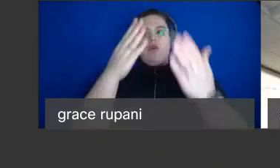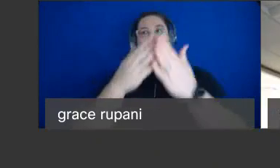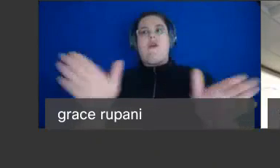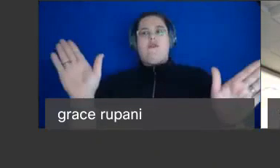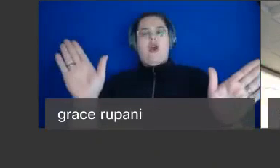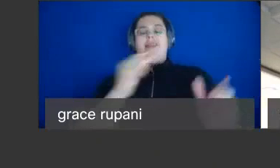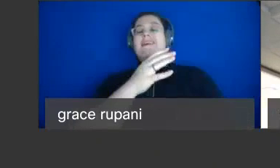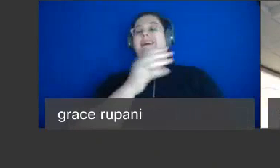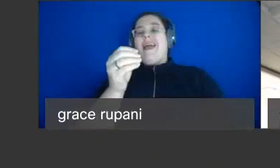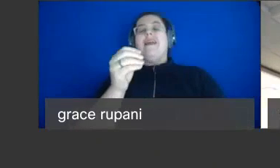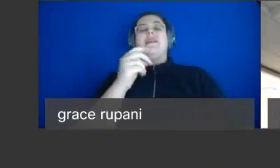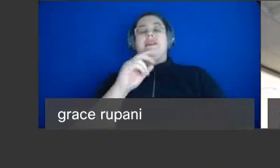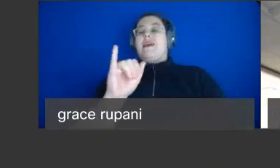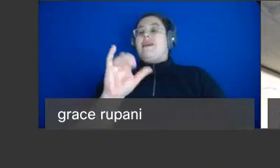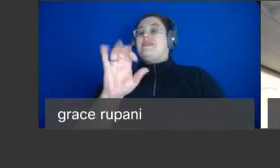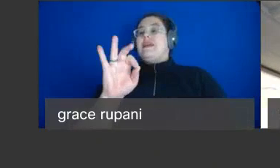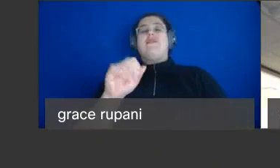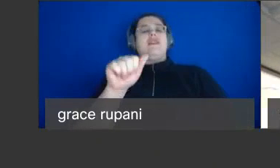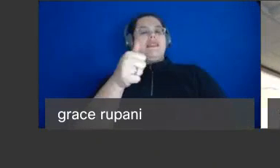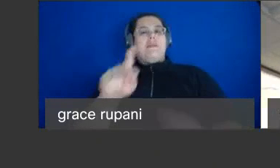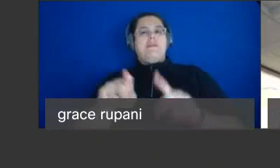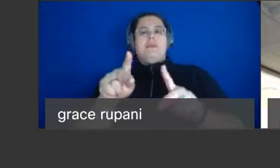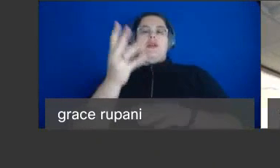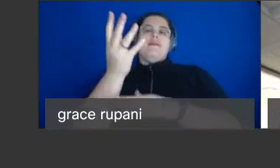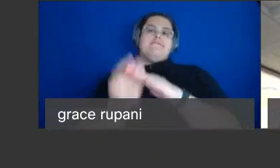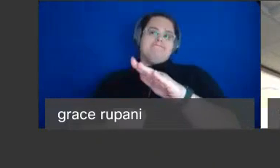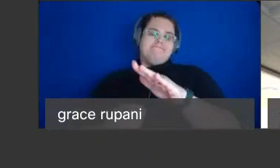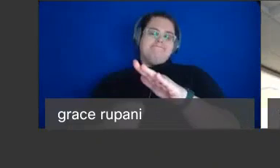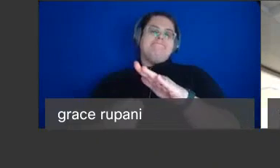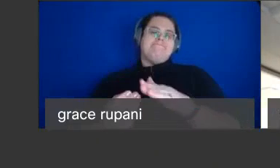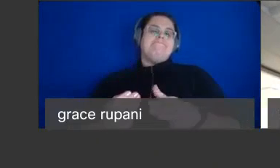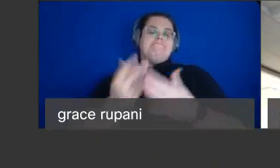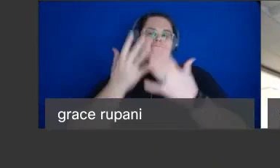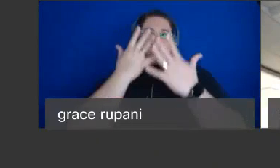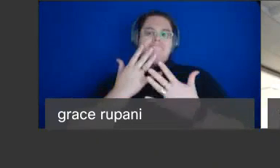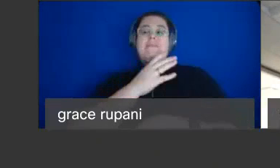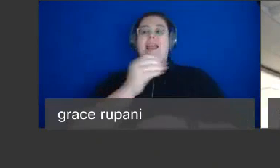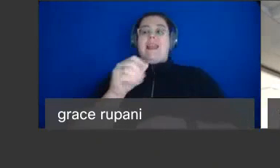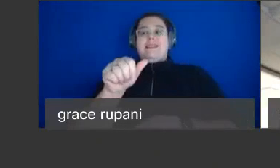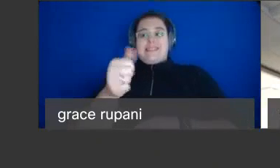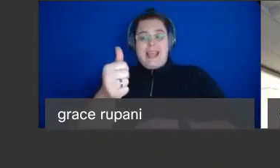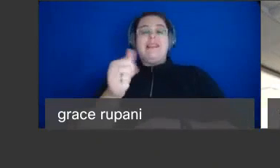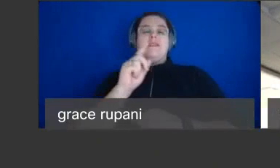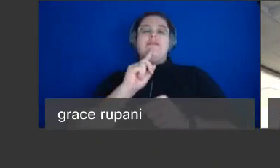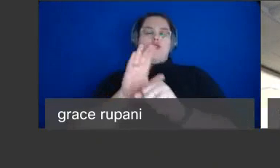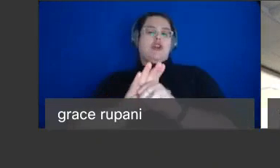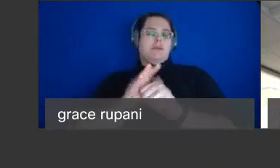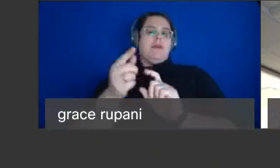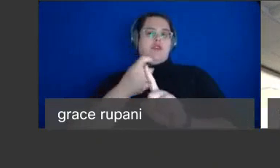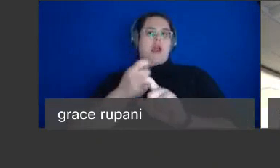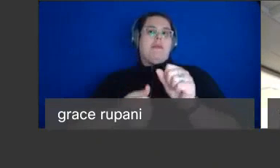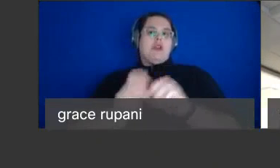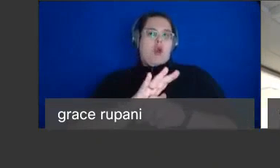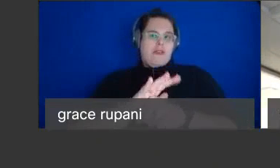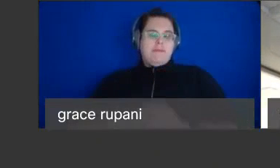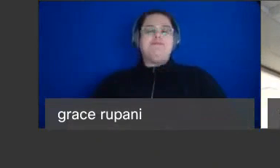deaths within the ICFs, and 10 of those have been confirmed COVID cases. For natural homes,